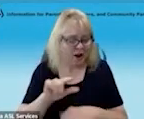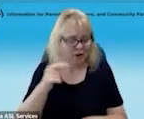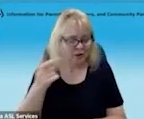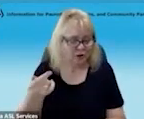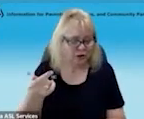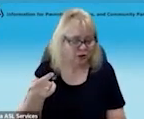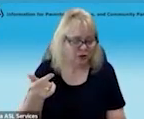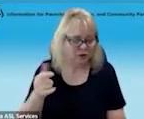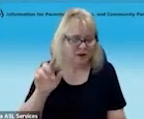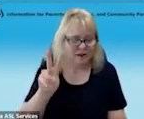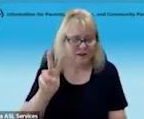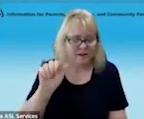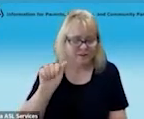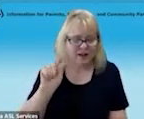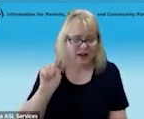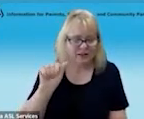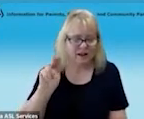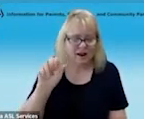much.